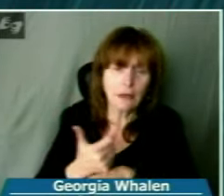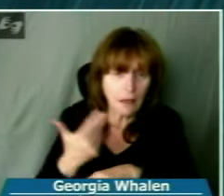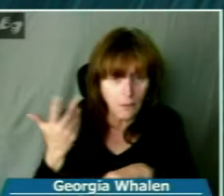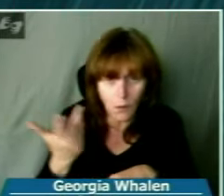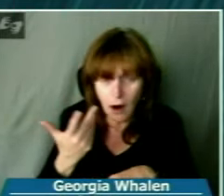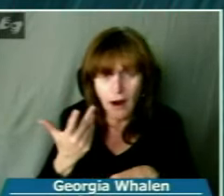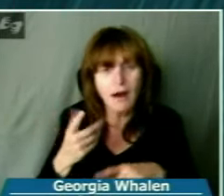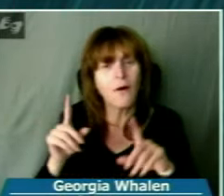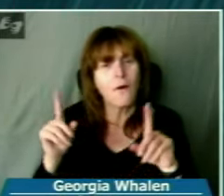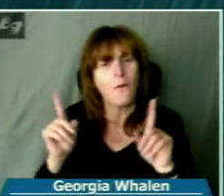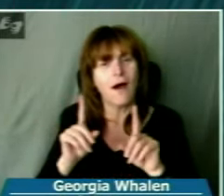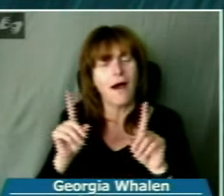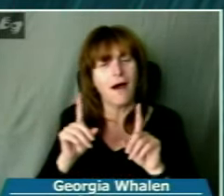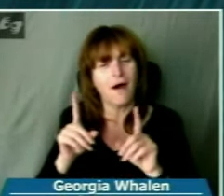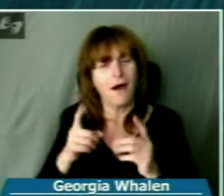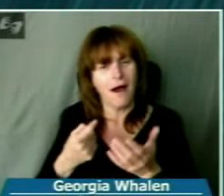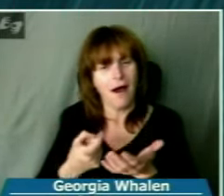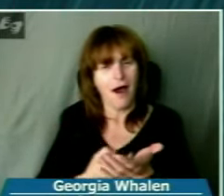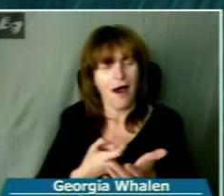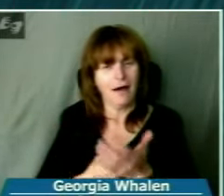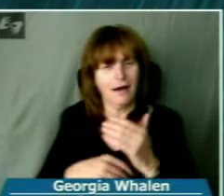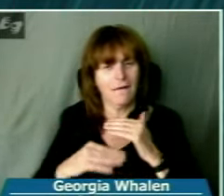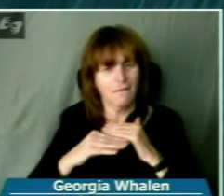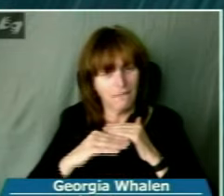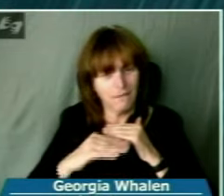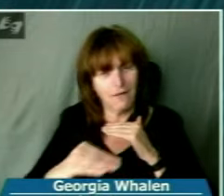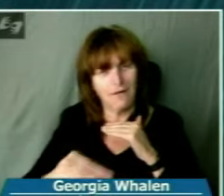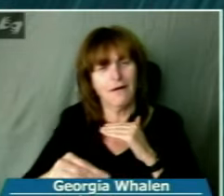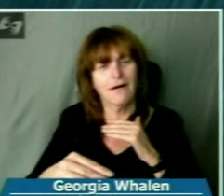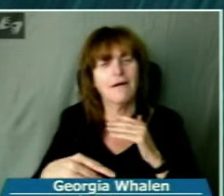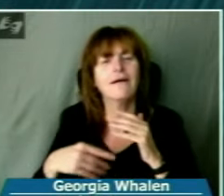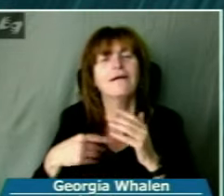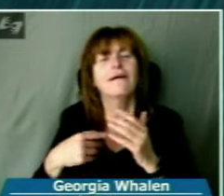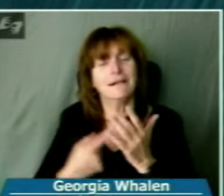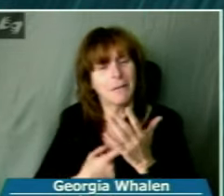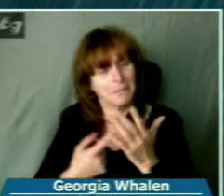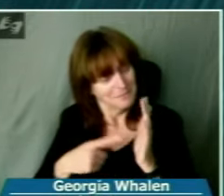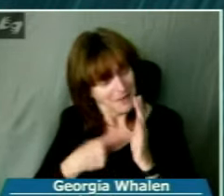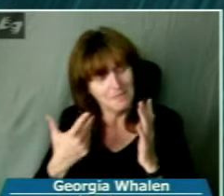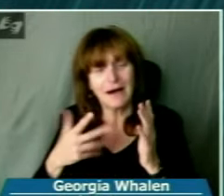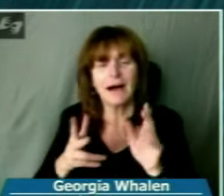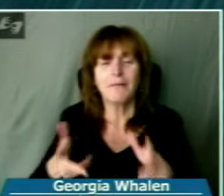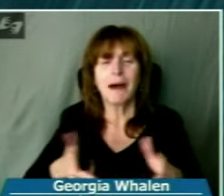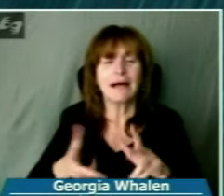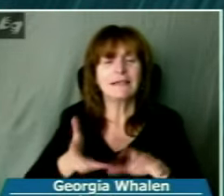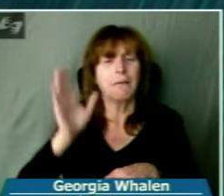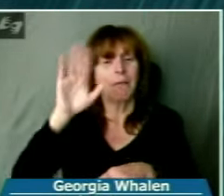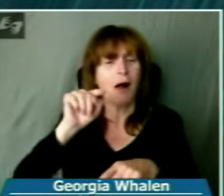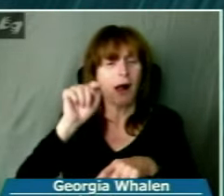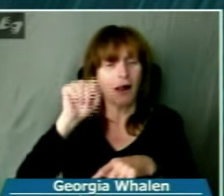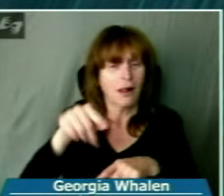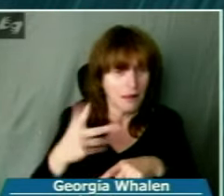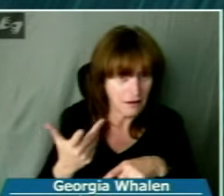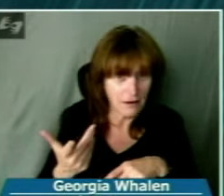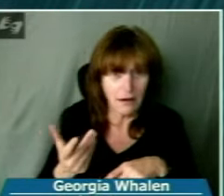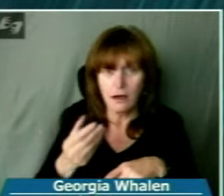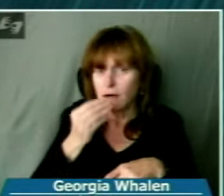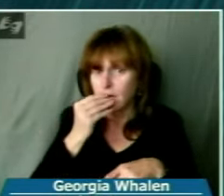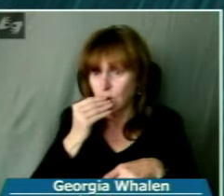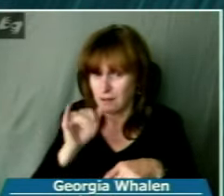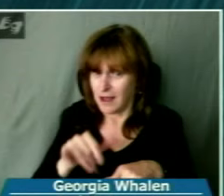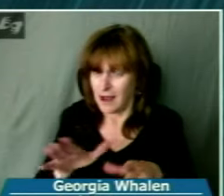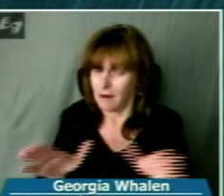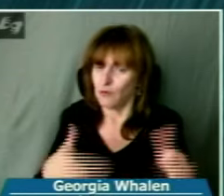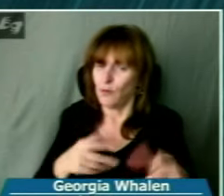itself, or the basketball court, or whatever it's used for. That's where the dining room is. It's adjacent to that, which would have been underneath most